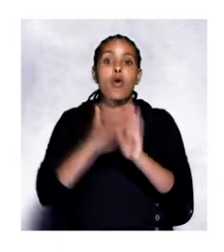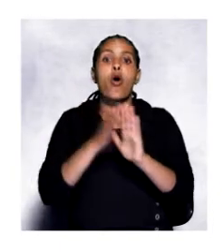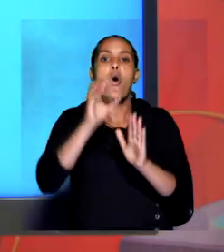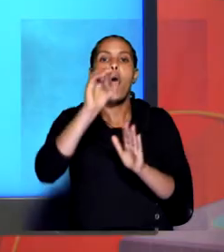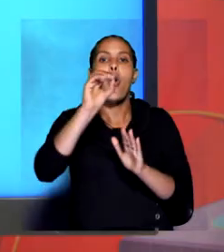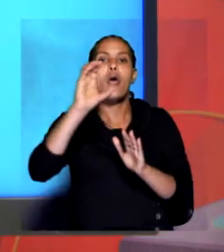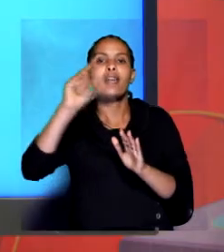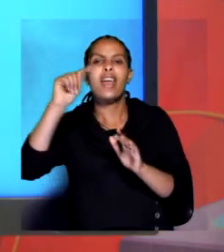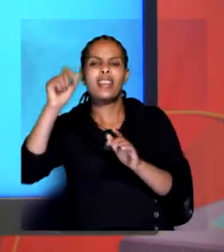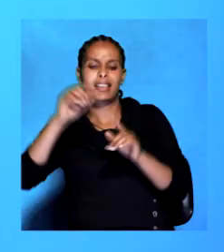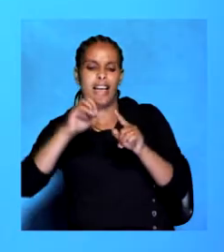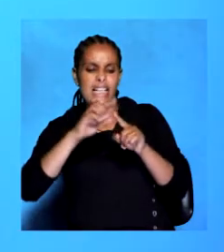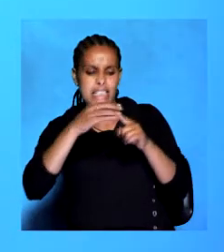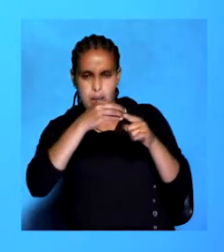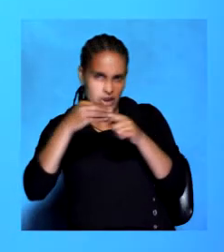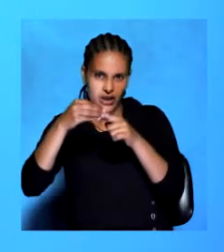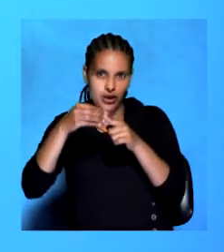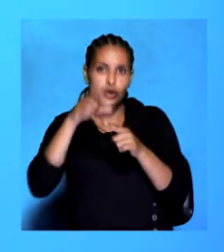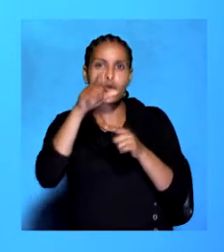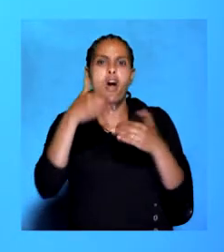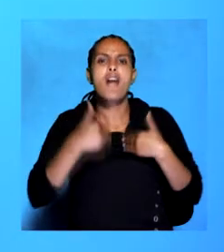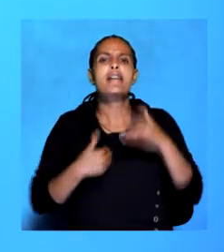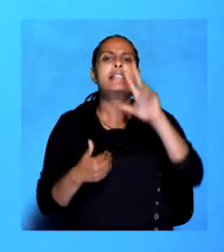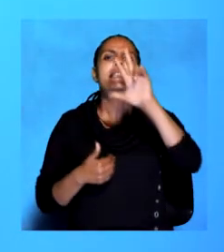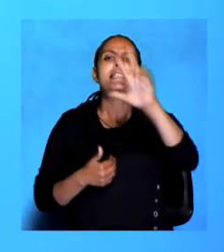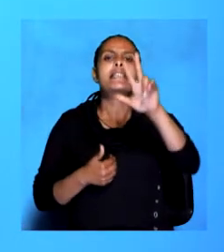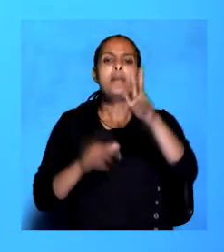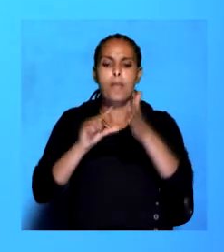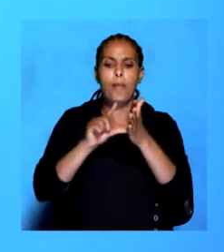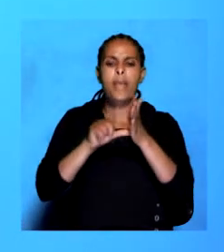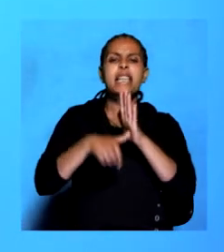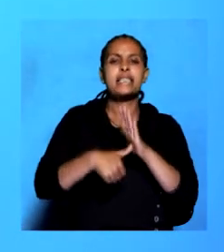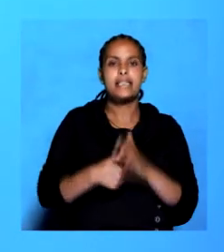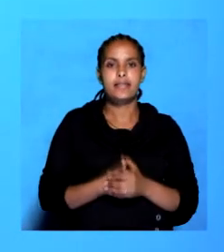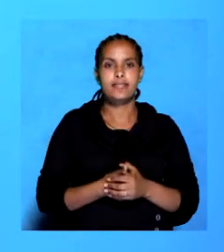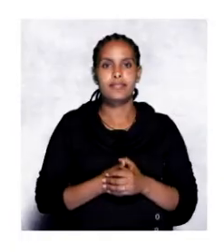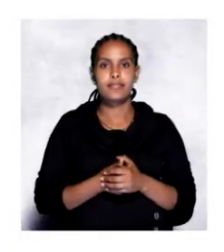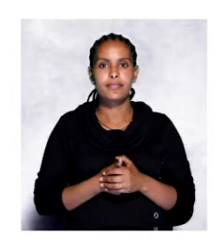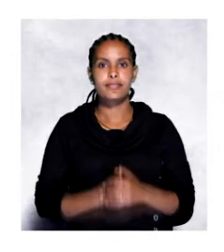rule exceptions. You have 3 minutes.